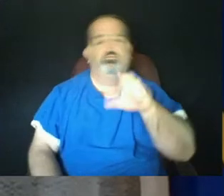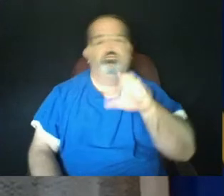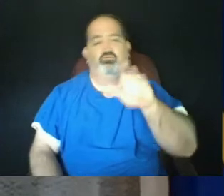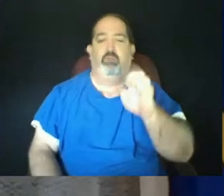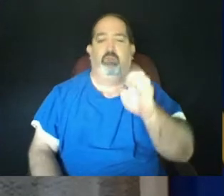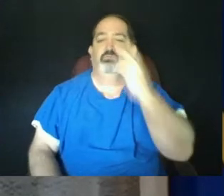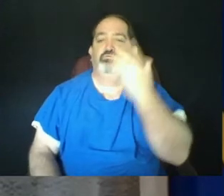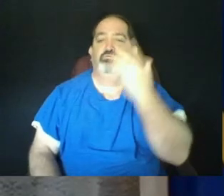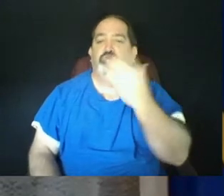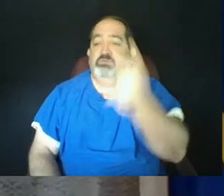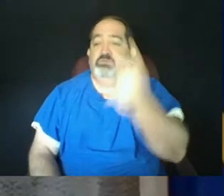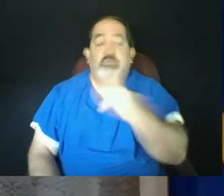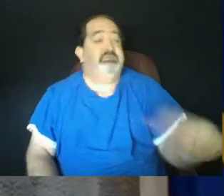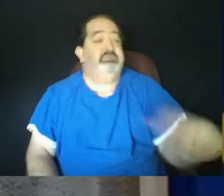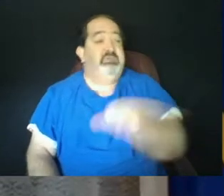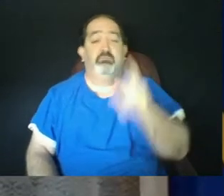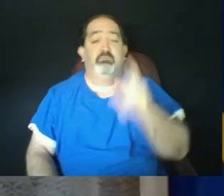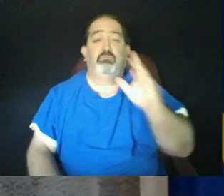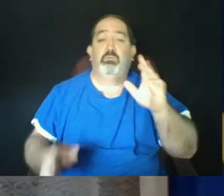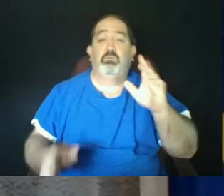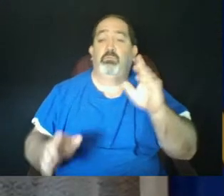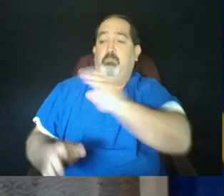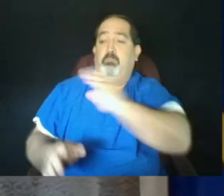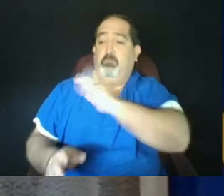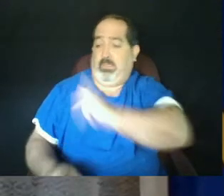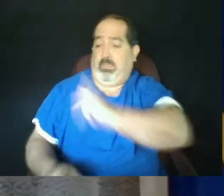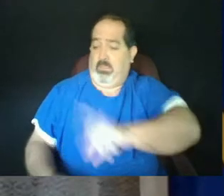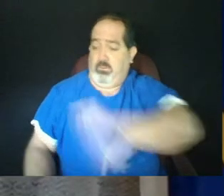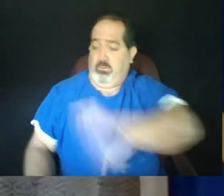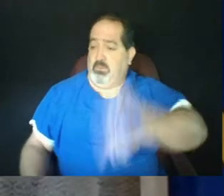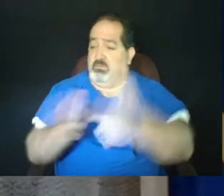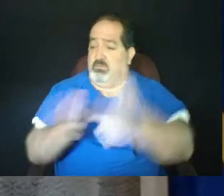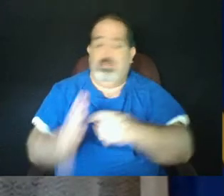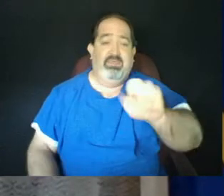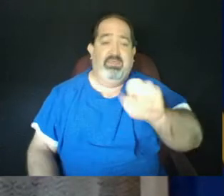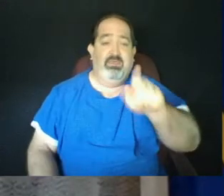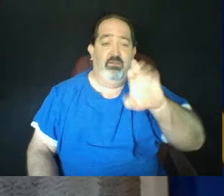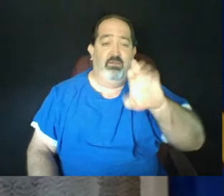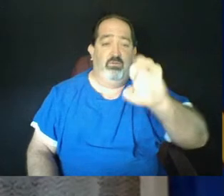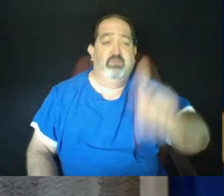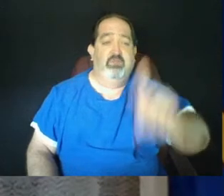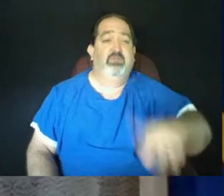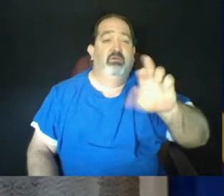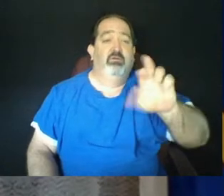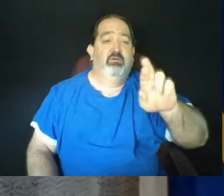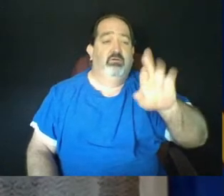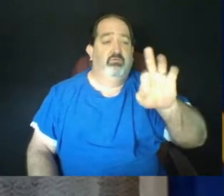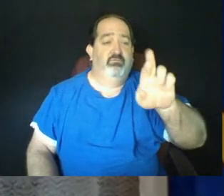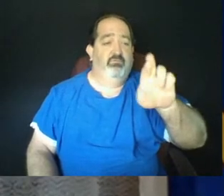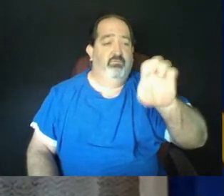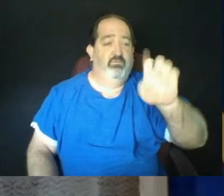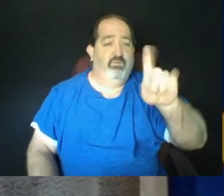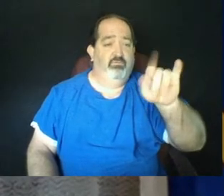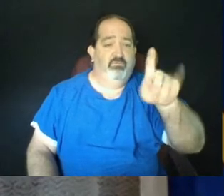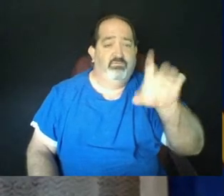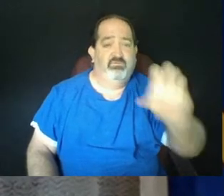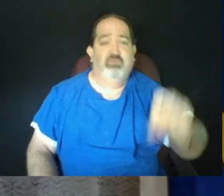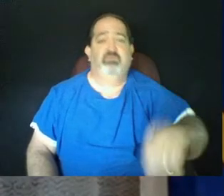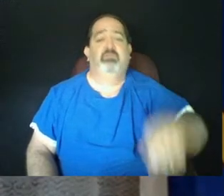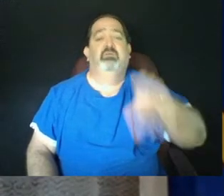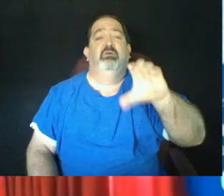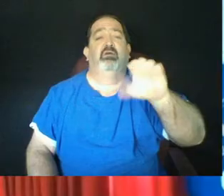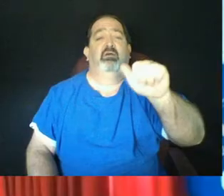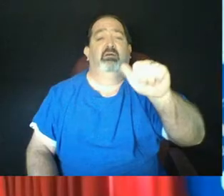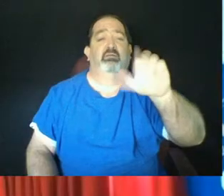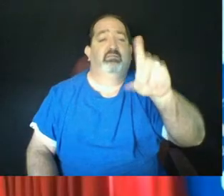like manner, do their majesties recognize Eric Fredrickson, David Platt, and Lawrence Alexander.